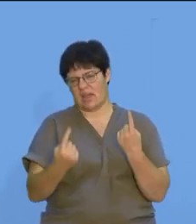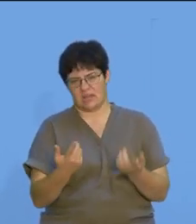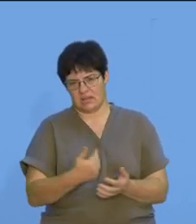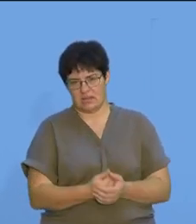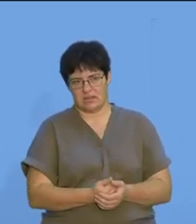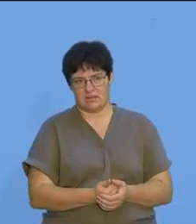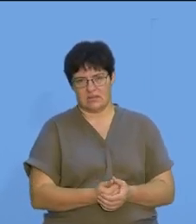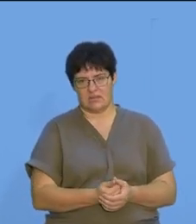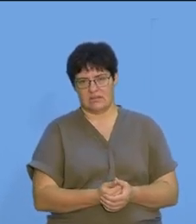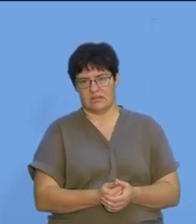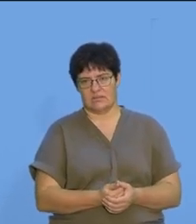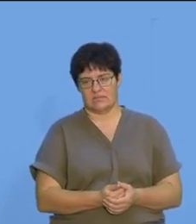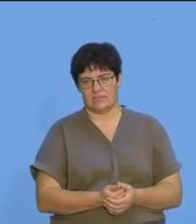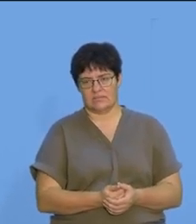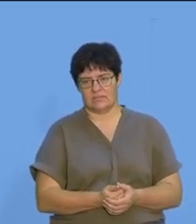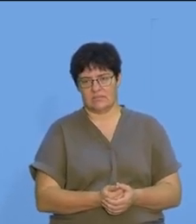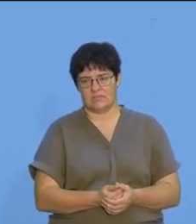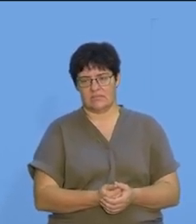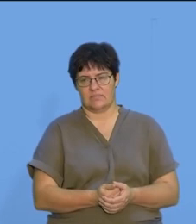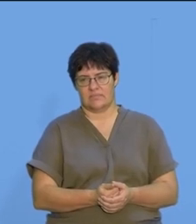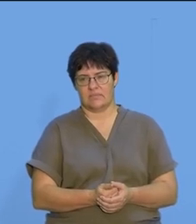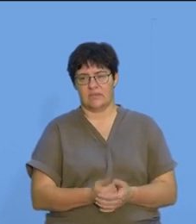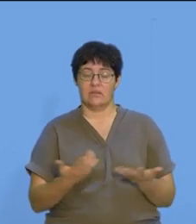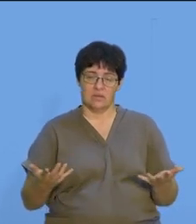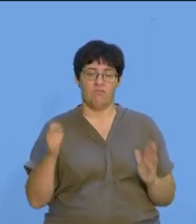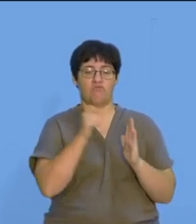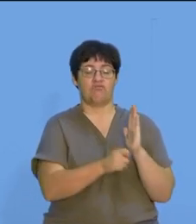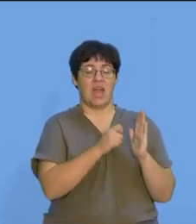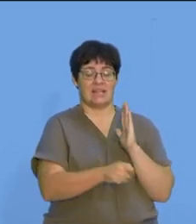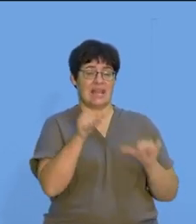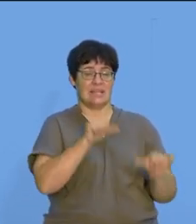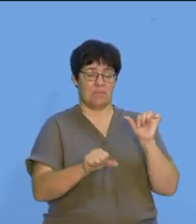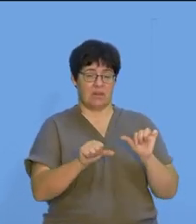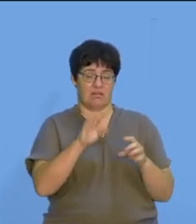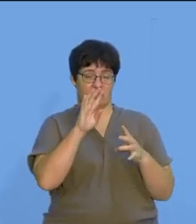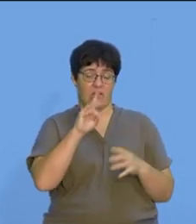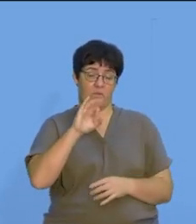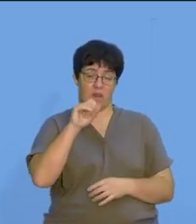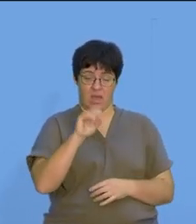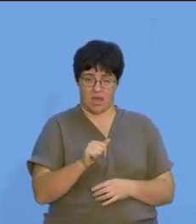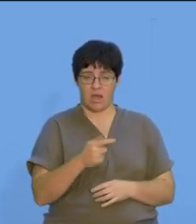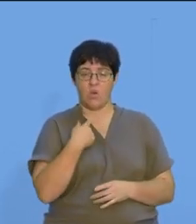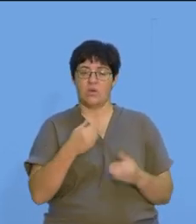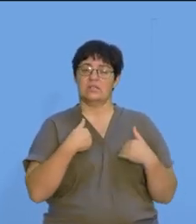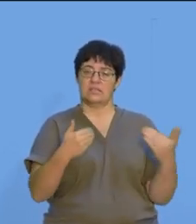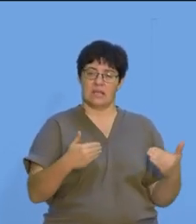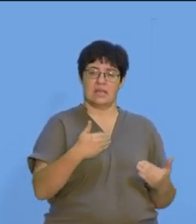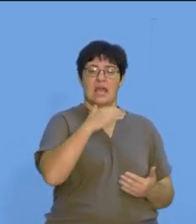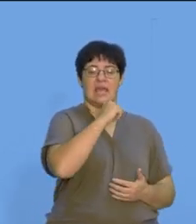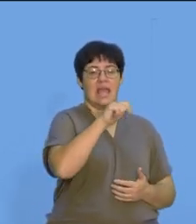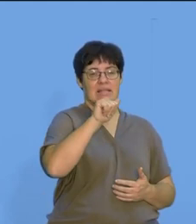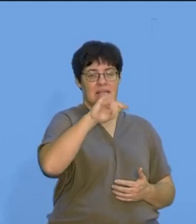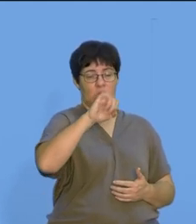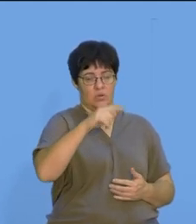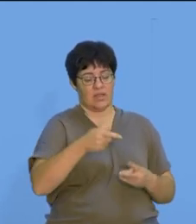minus or -2, whichever way you choose to actually refer to it, right? So when writing the chemical formula of an ionic compound,